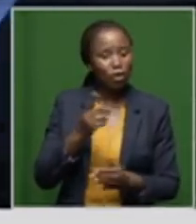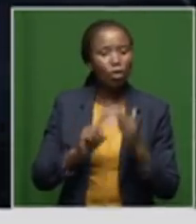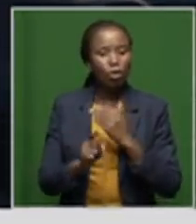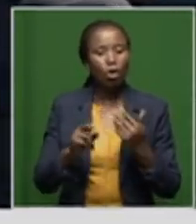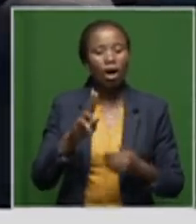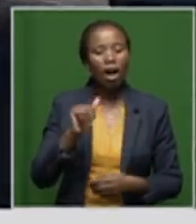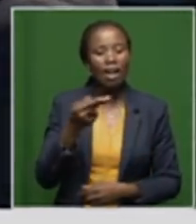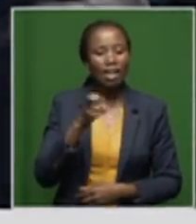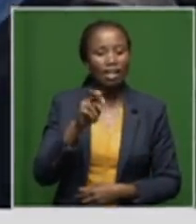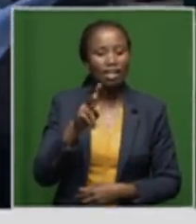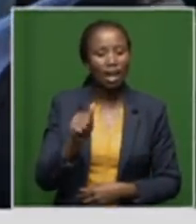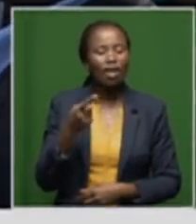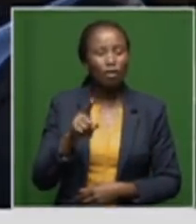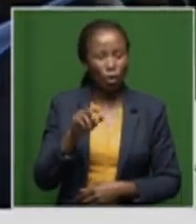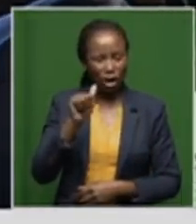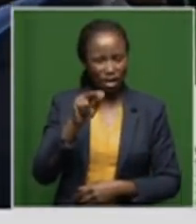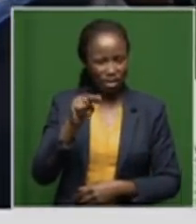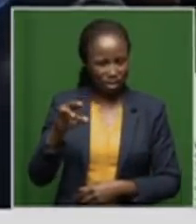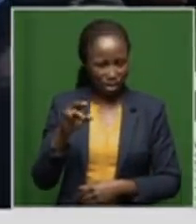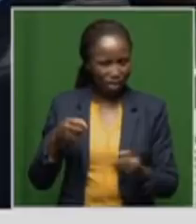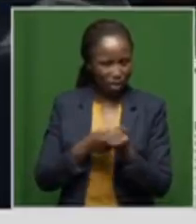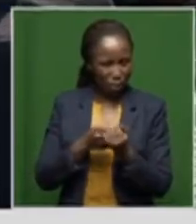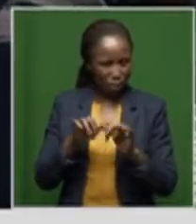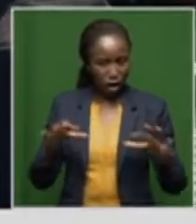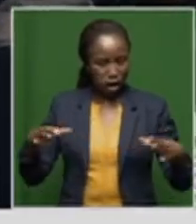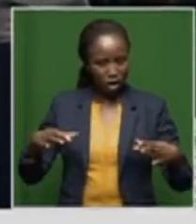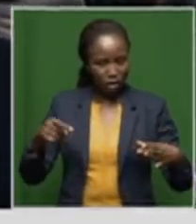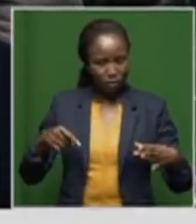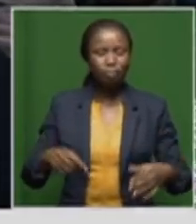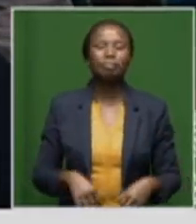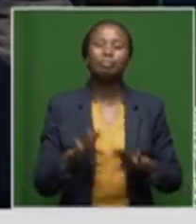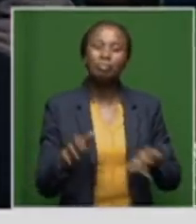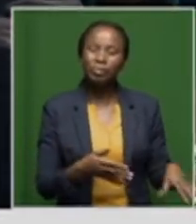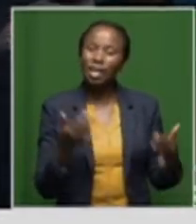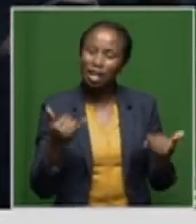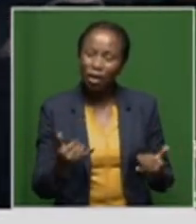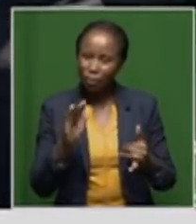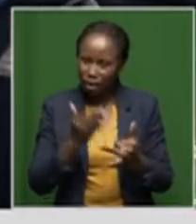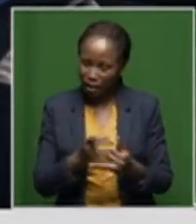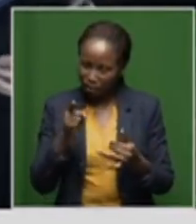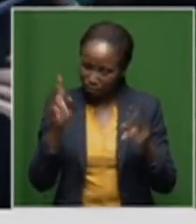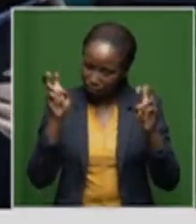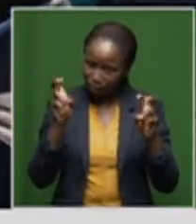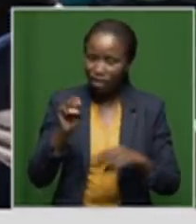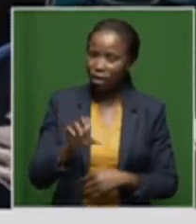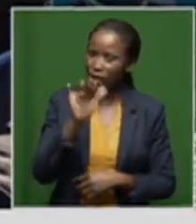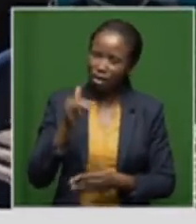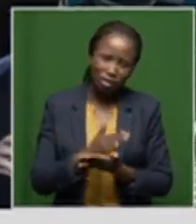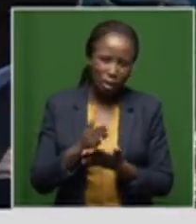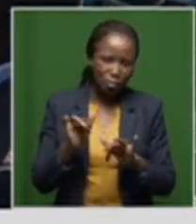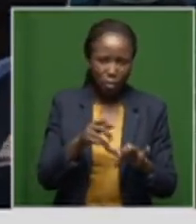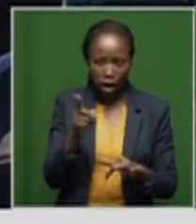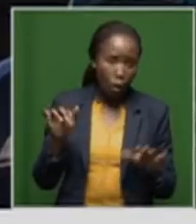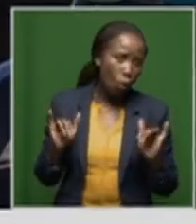Ayanda, where the ANC supporters are. Just essentially the crux of the case here. This South Africans, some of them have waited